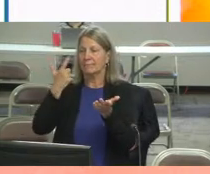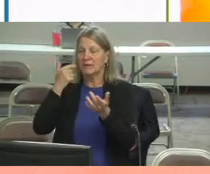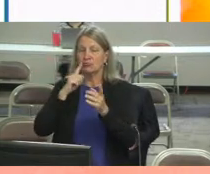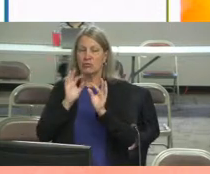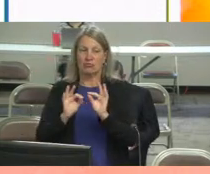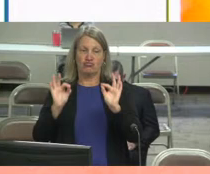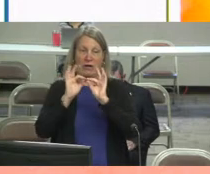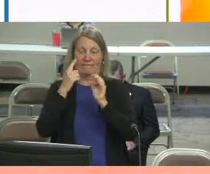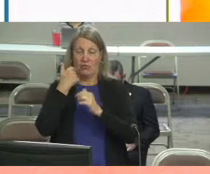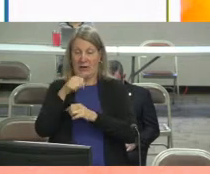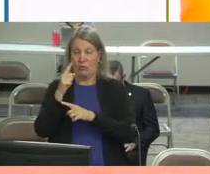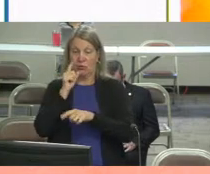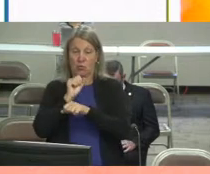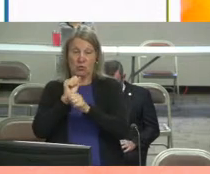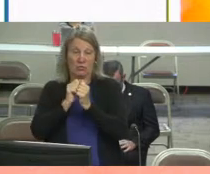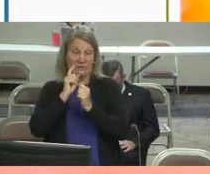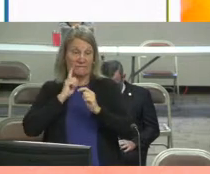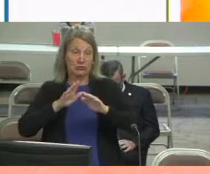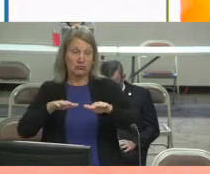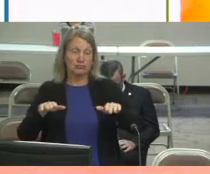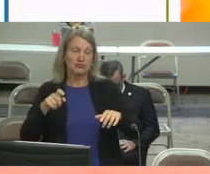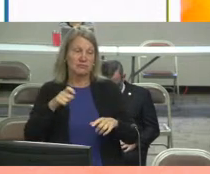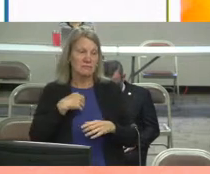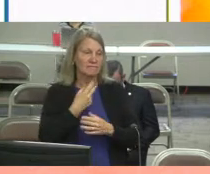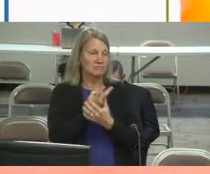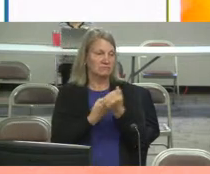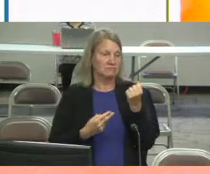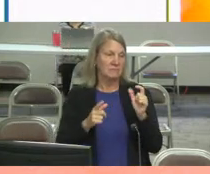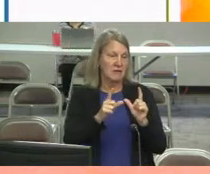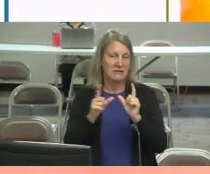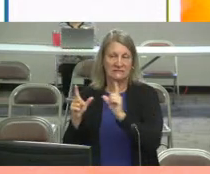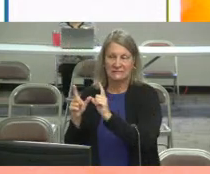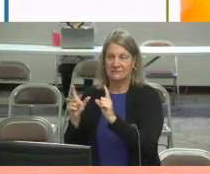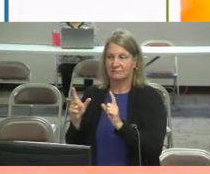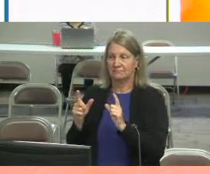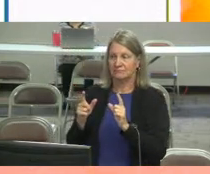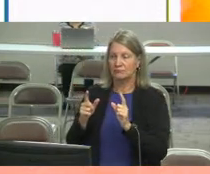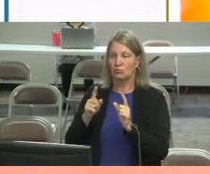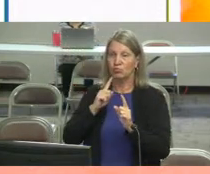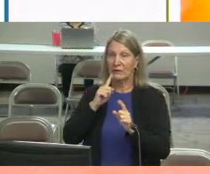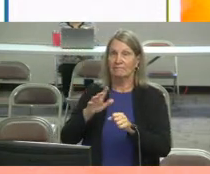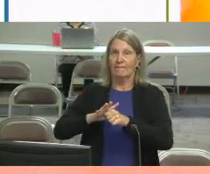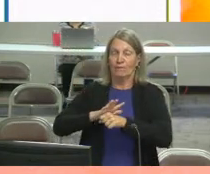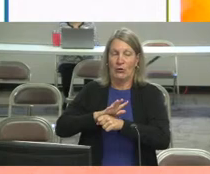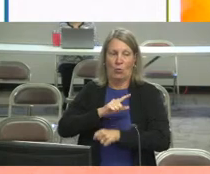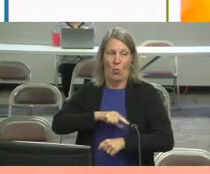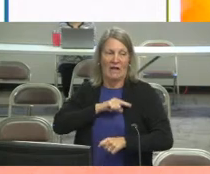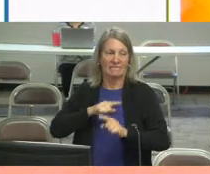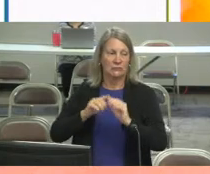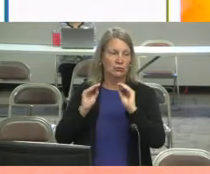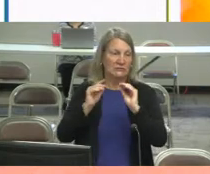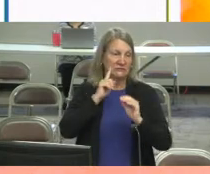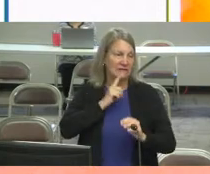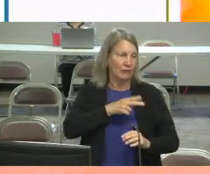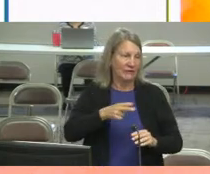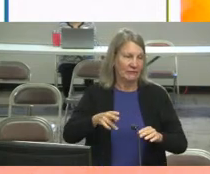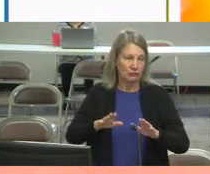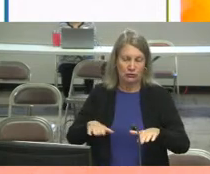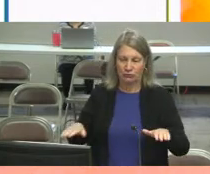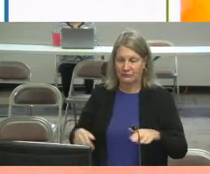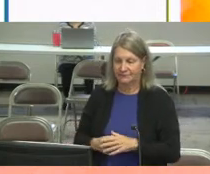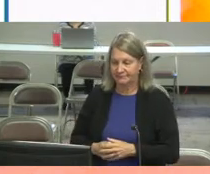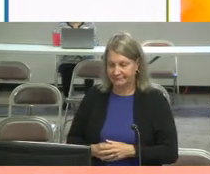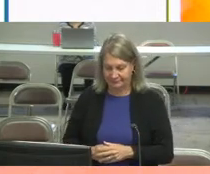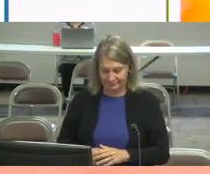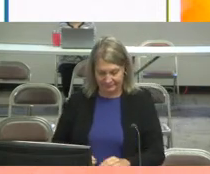so my goal is to bring that up so that anyone who works with deaf children they are duly licensed